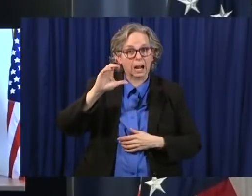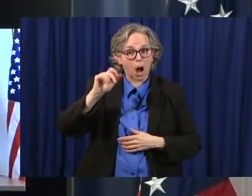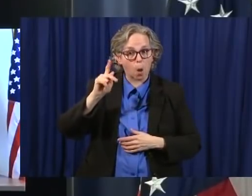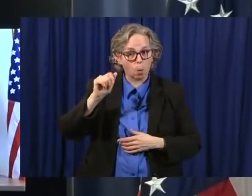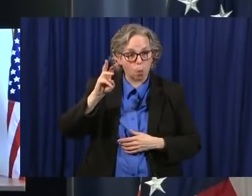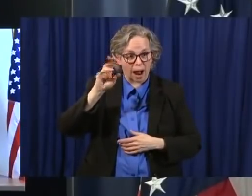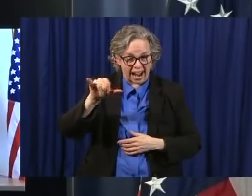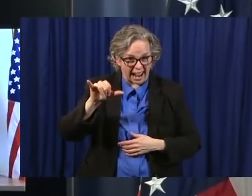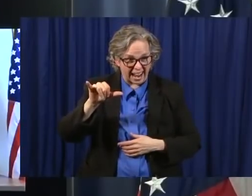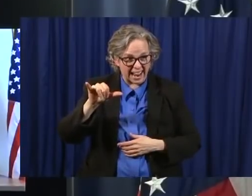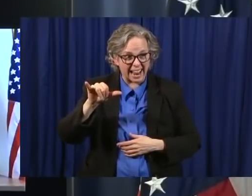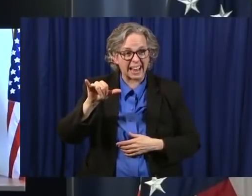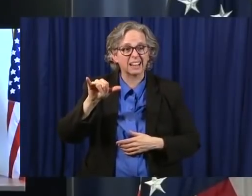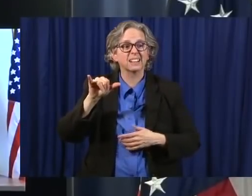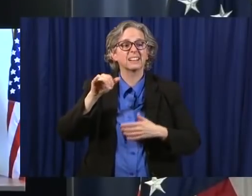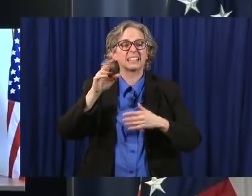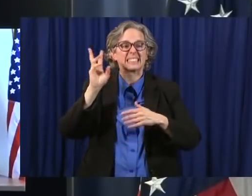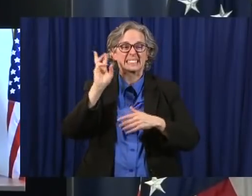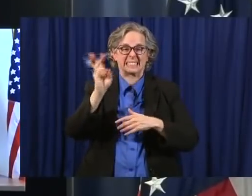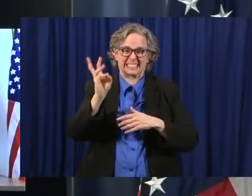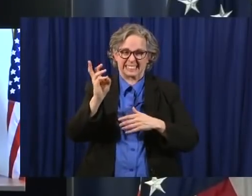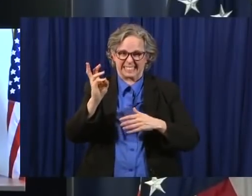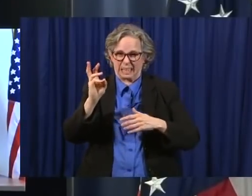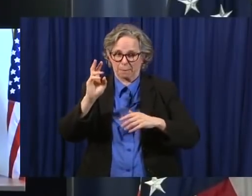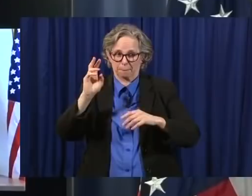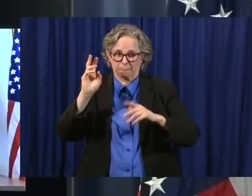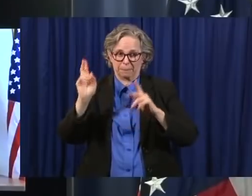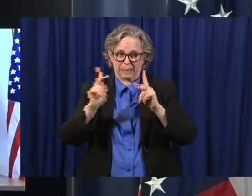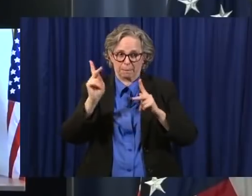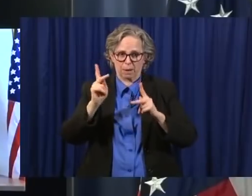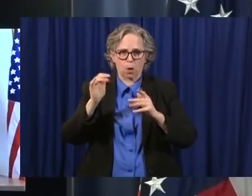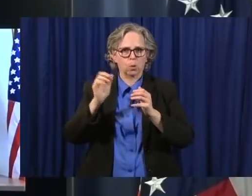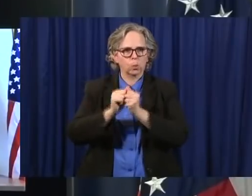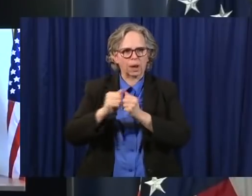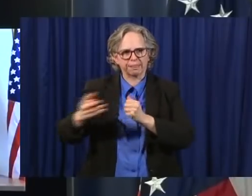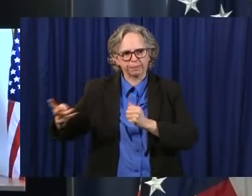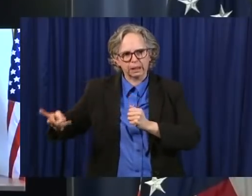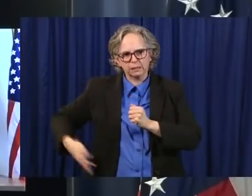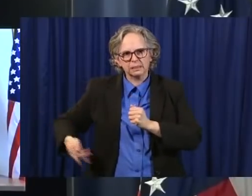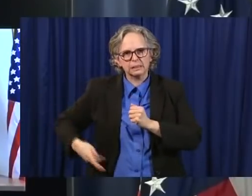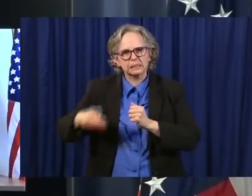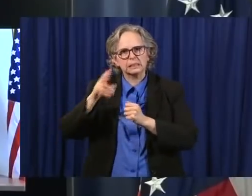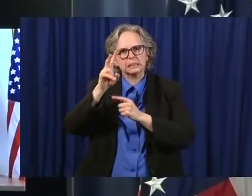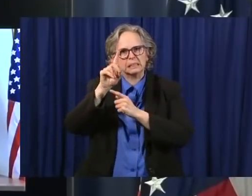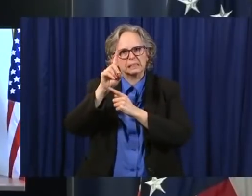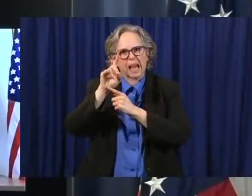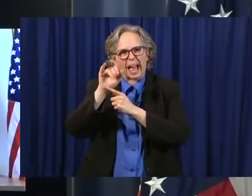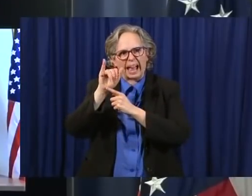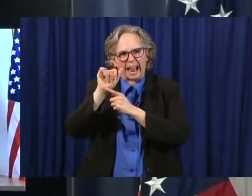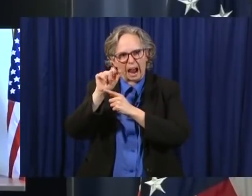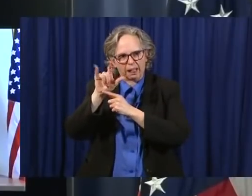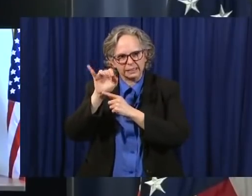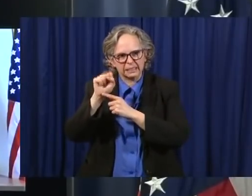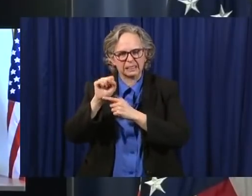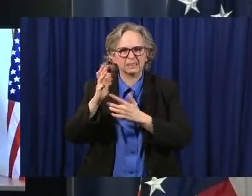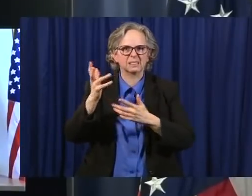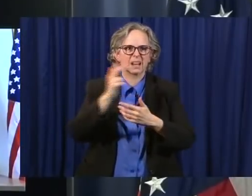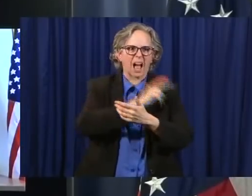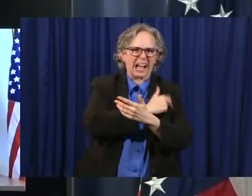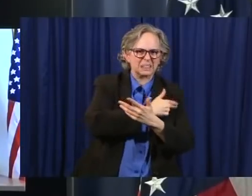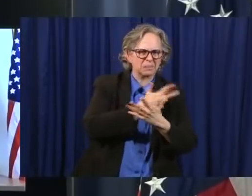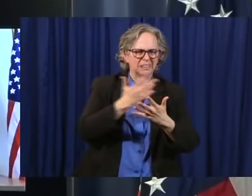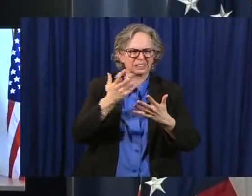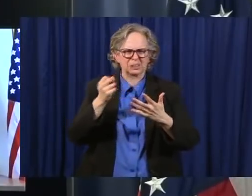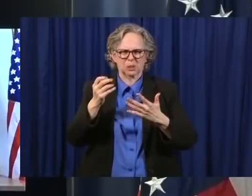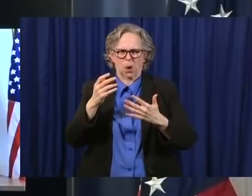unit as well as a long-term care facility with a prison wrapped around it. So those were three populations that were